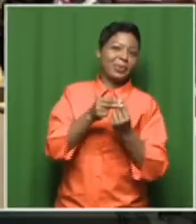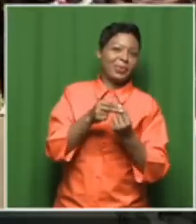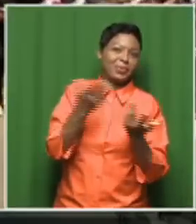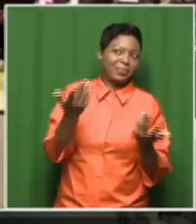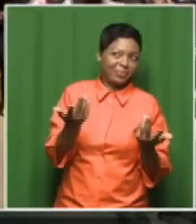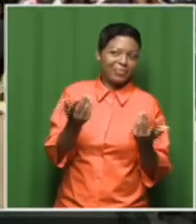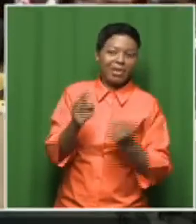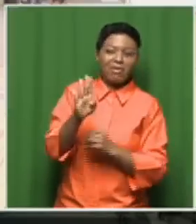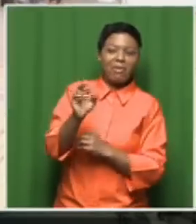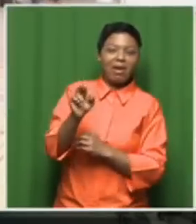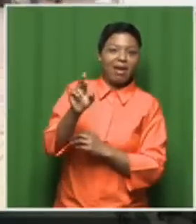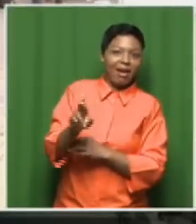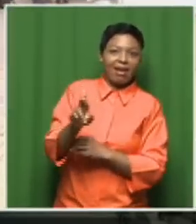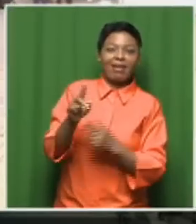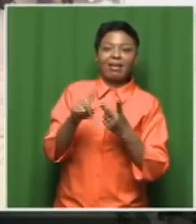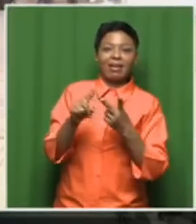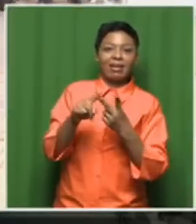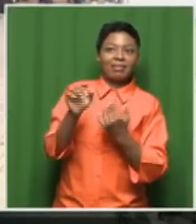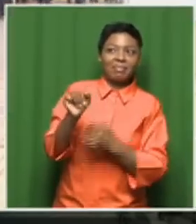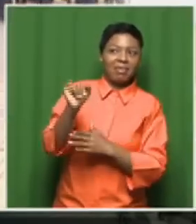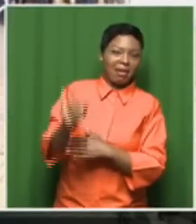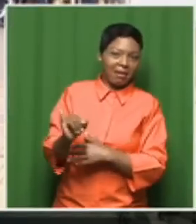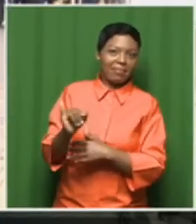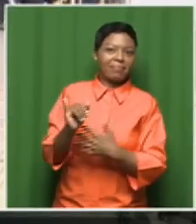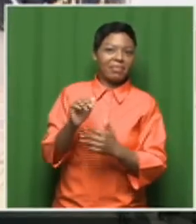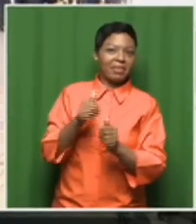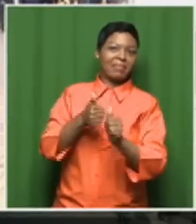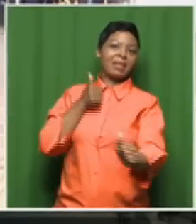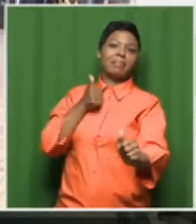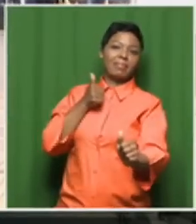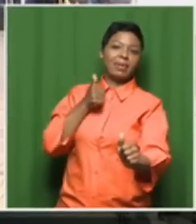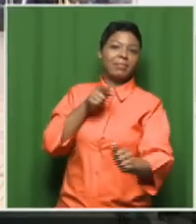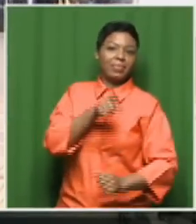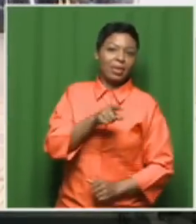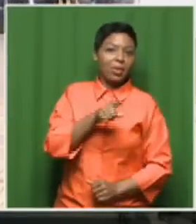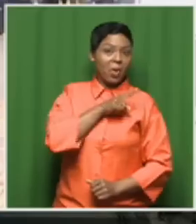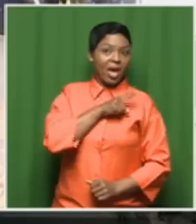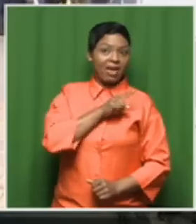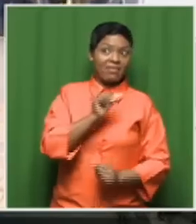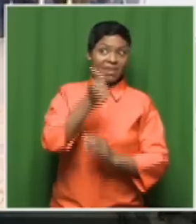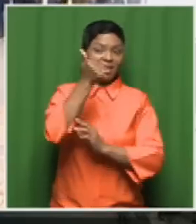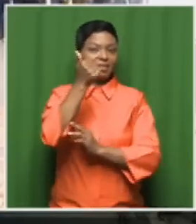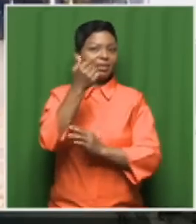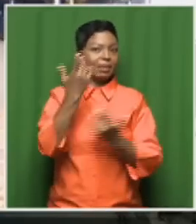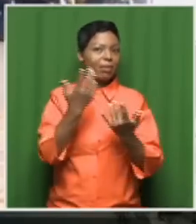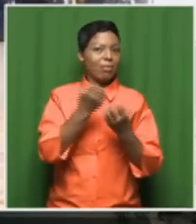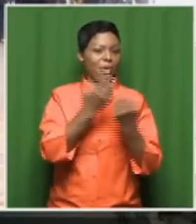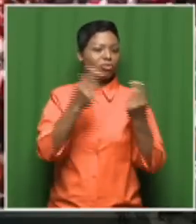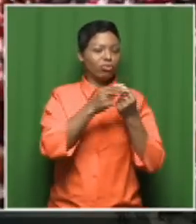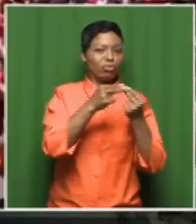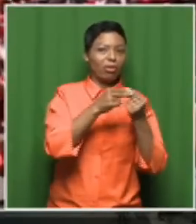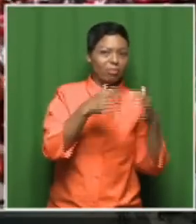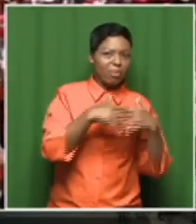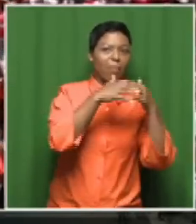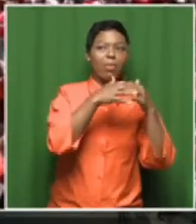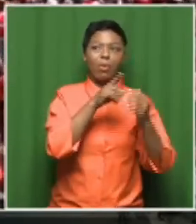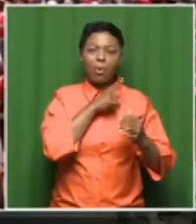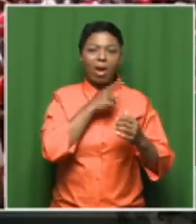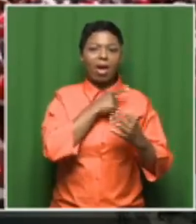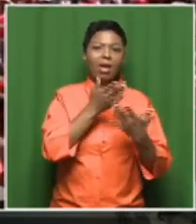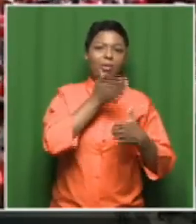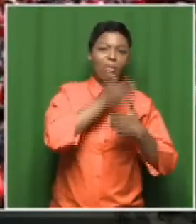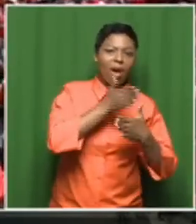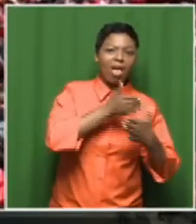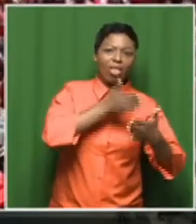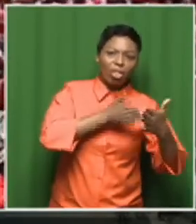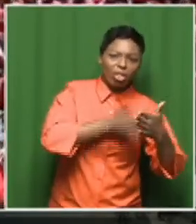this is like a repeat of how the unions first began, with gross unemployment, with austerity measures,